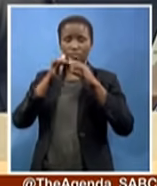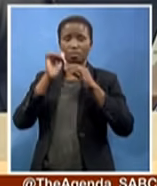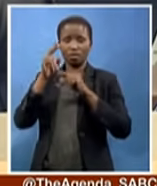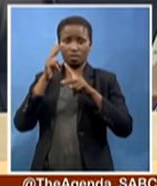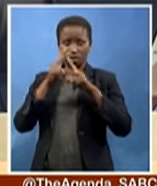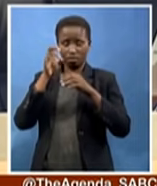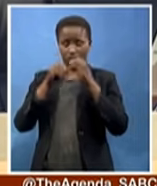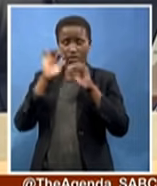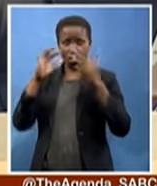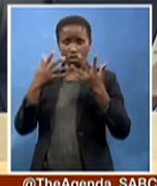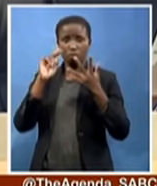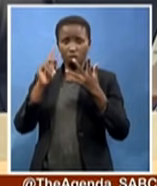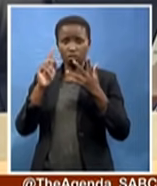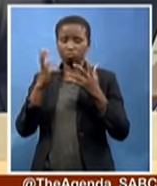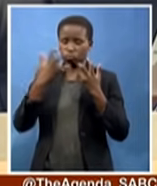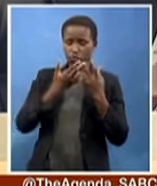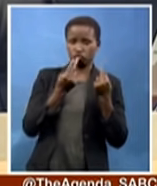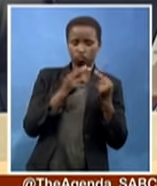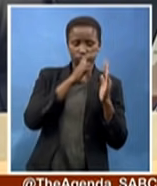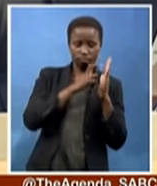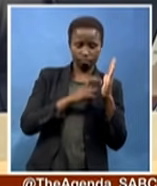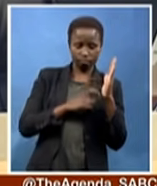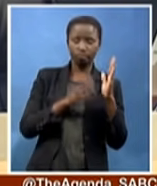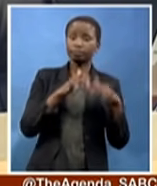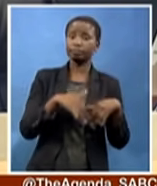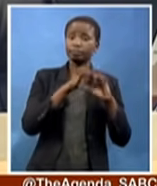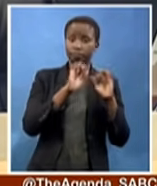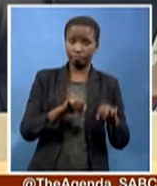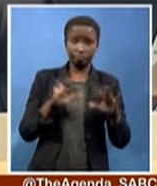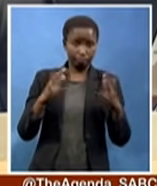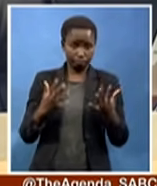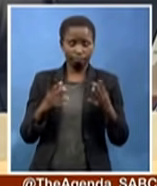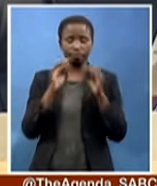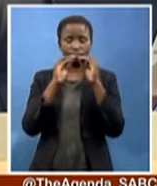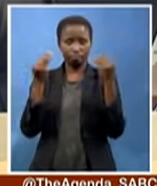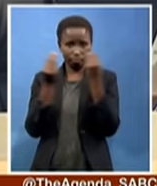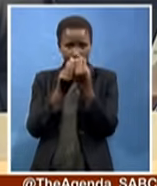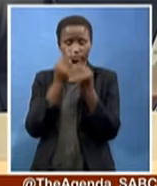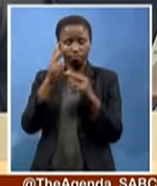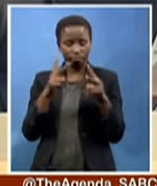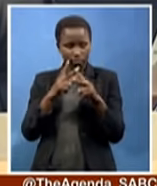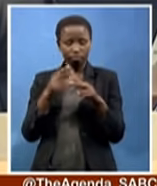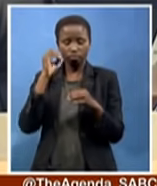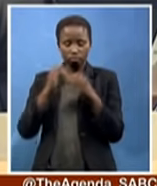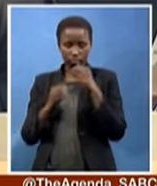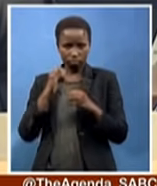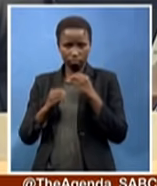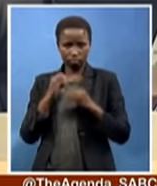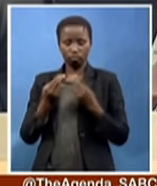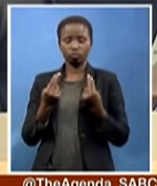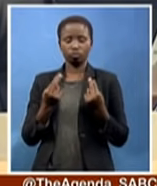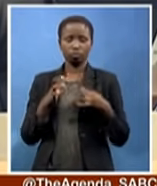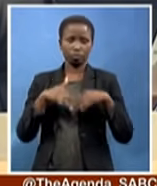of organizational rebuilding and renewal. This included corrective measures both within